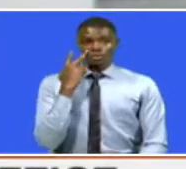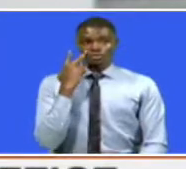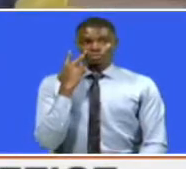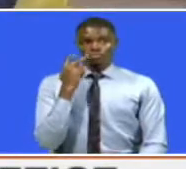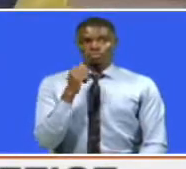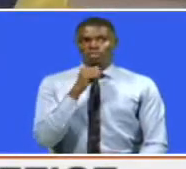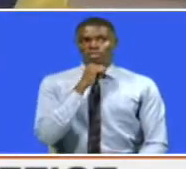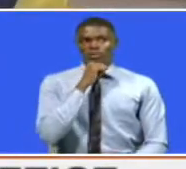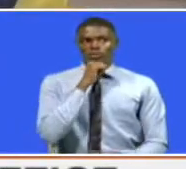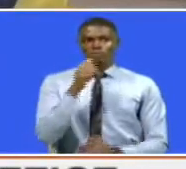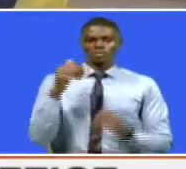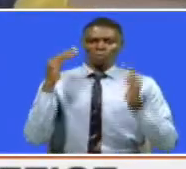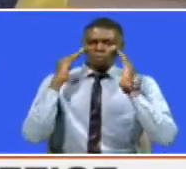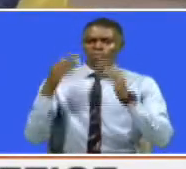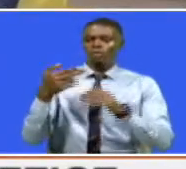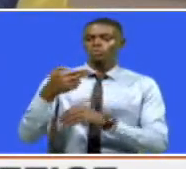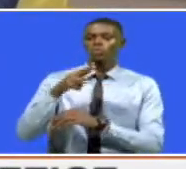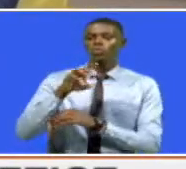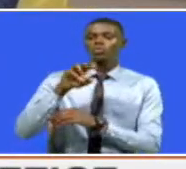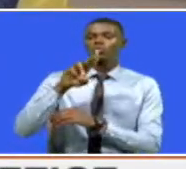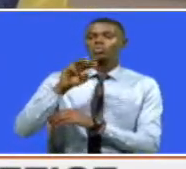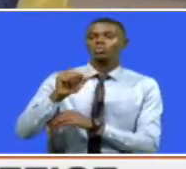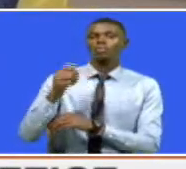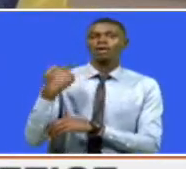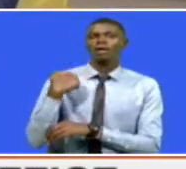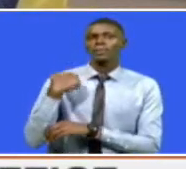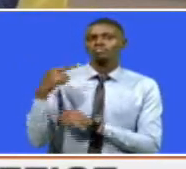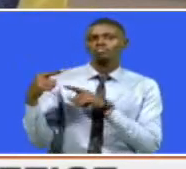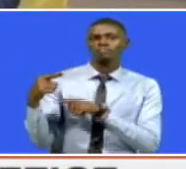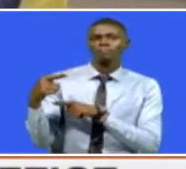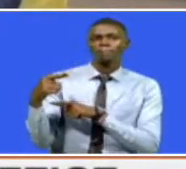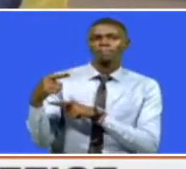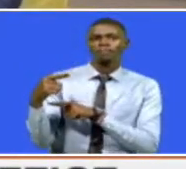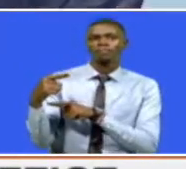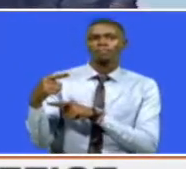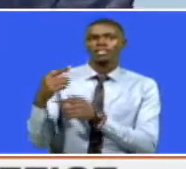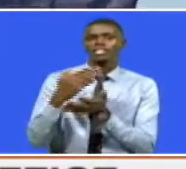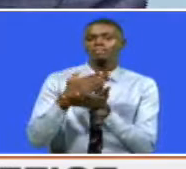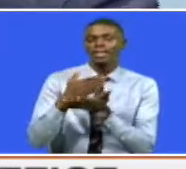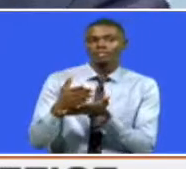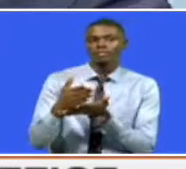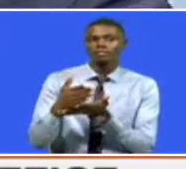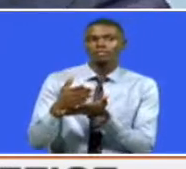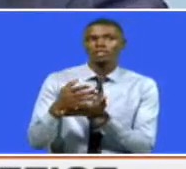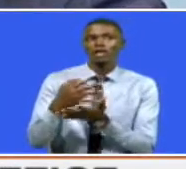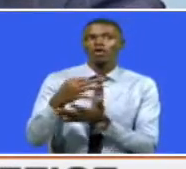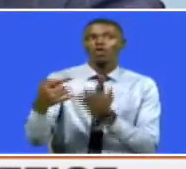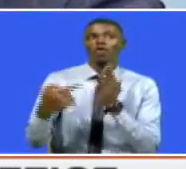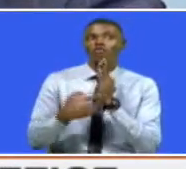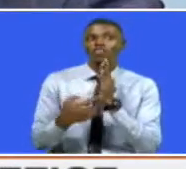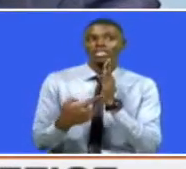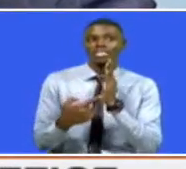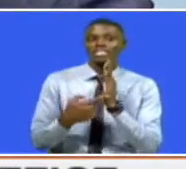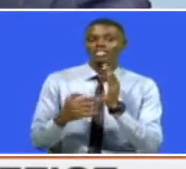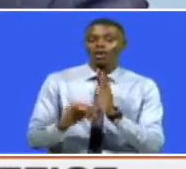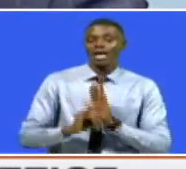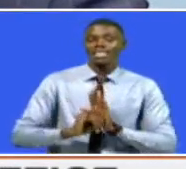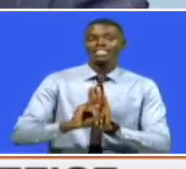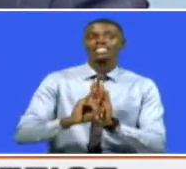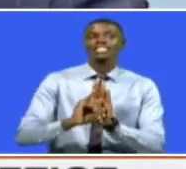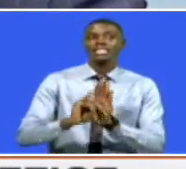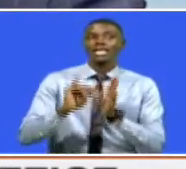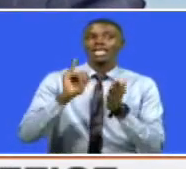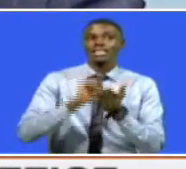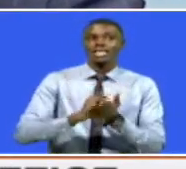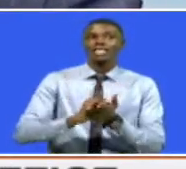don't be captive to Huduma number. What is Huduma number? It's actually part and parcel of a digital identity that